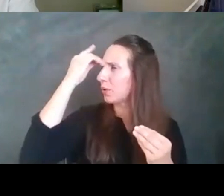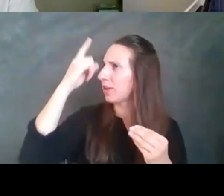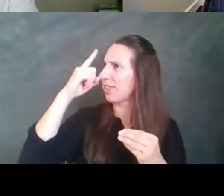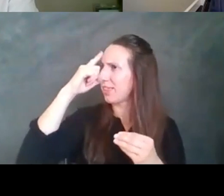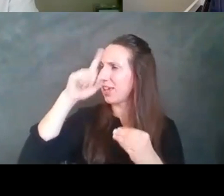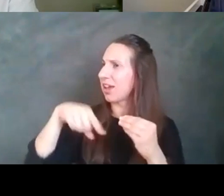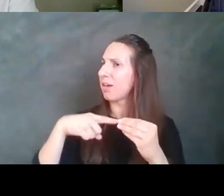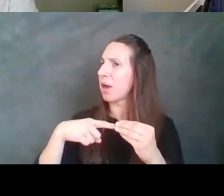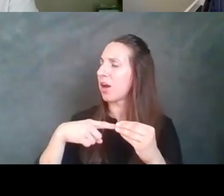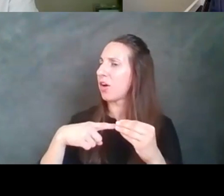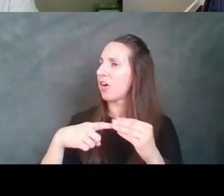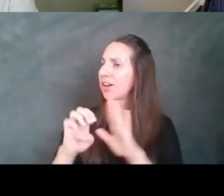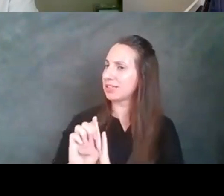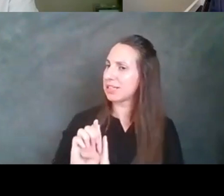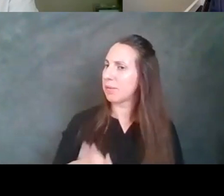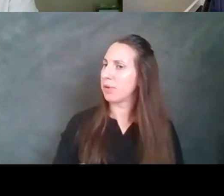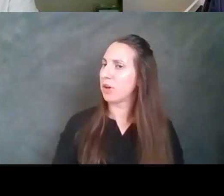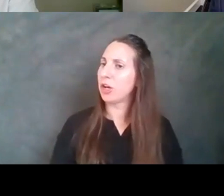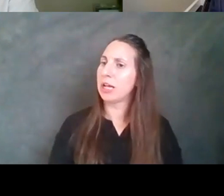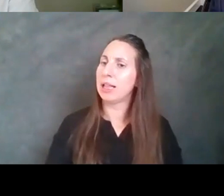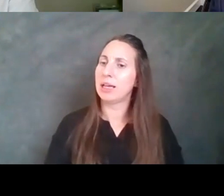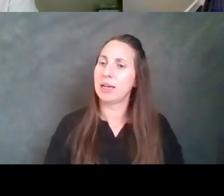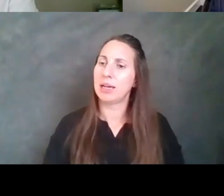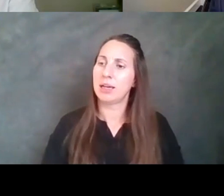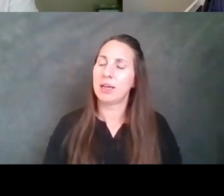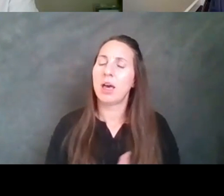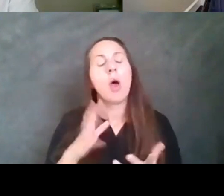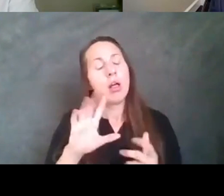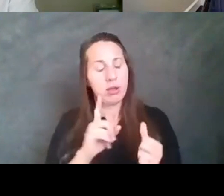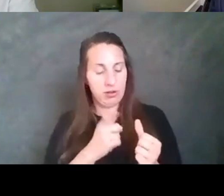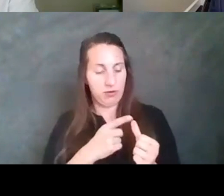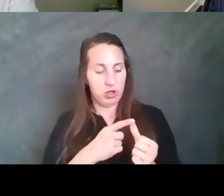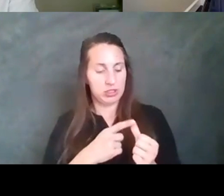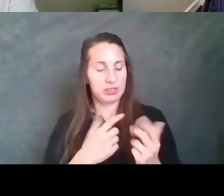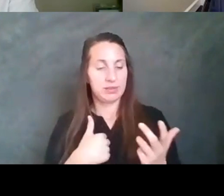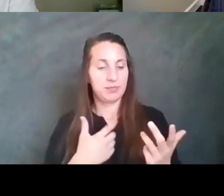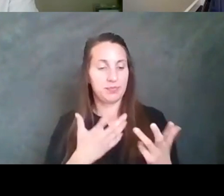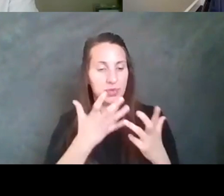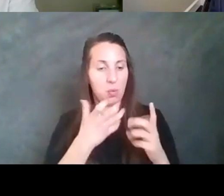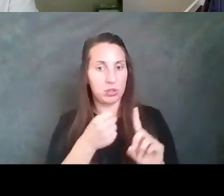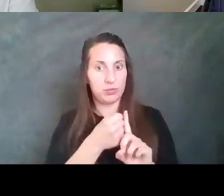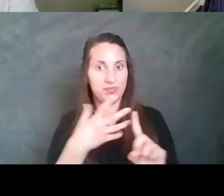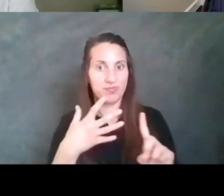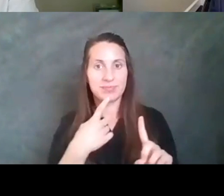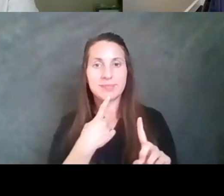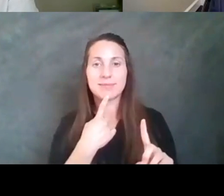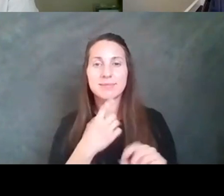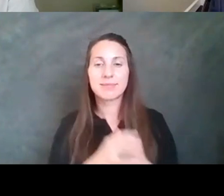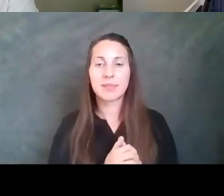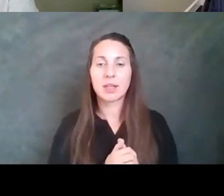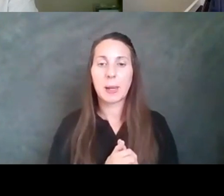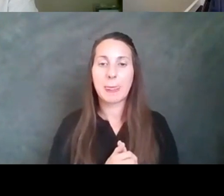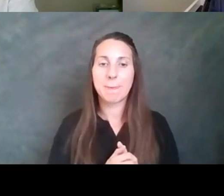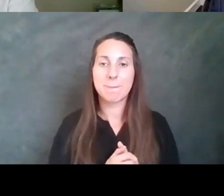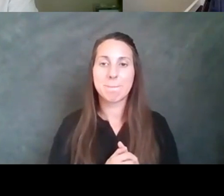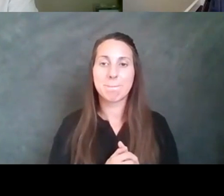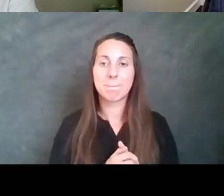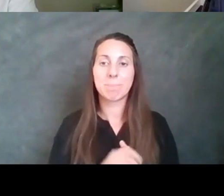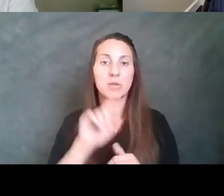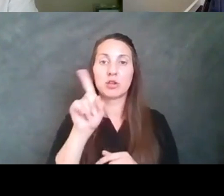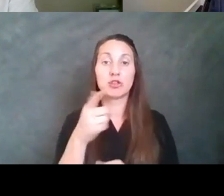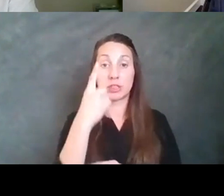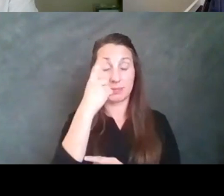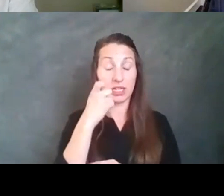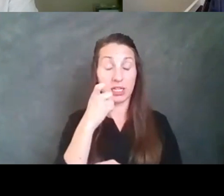someone asks for something that would well, first I would like to say that just because you